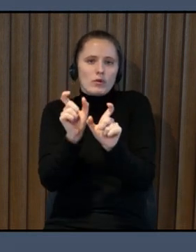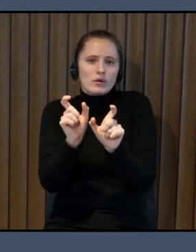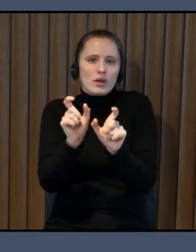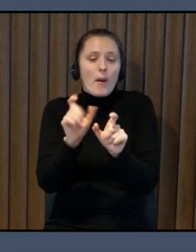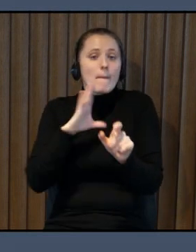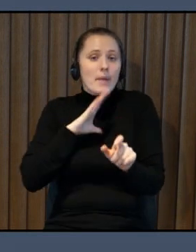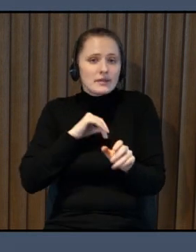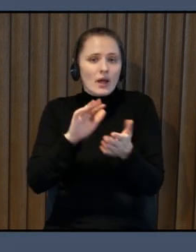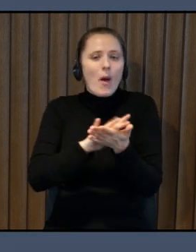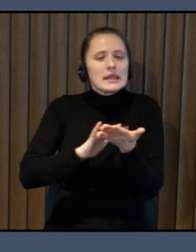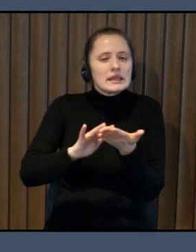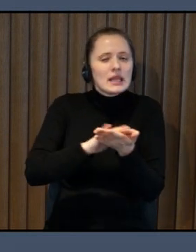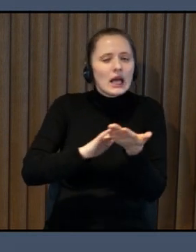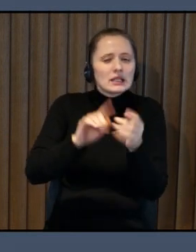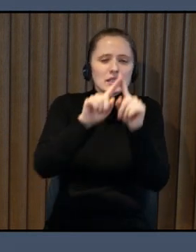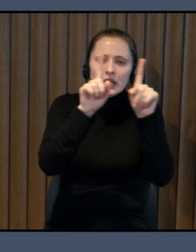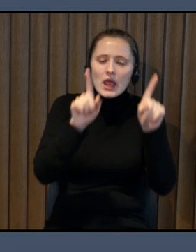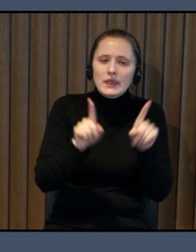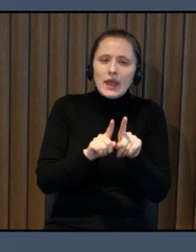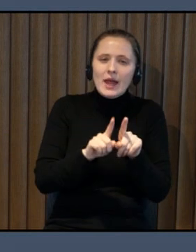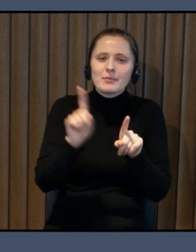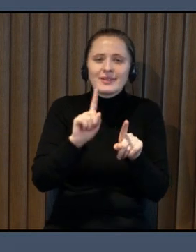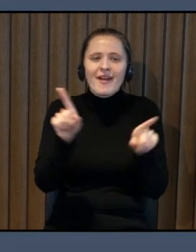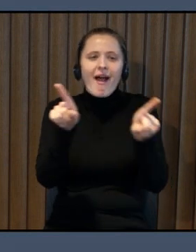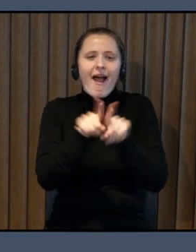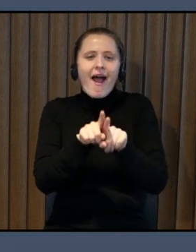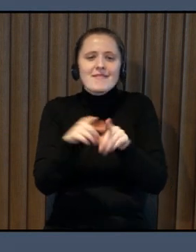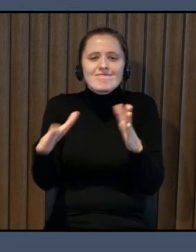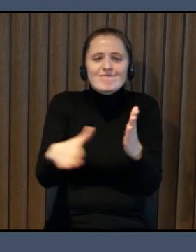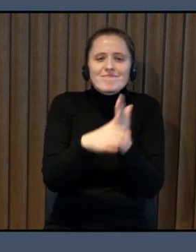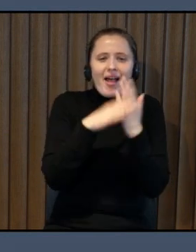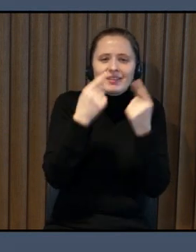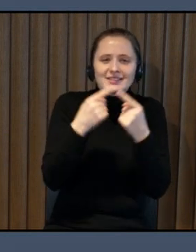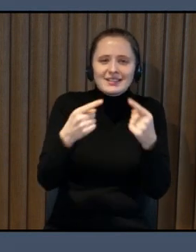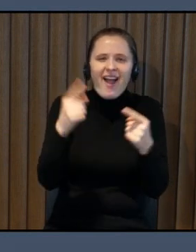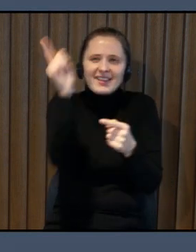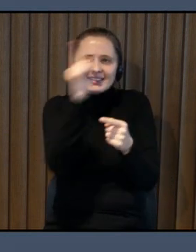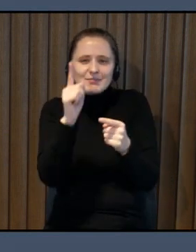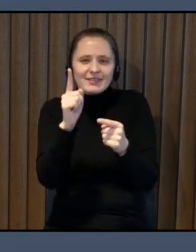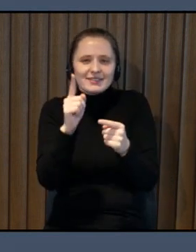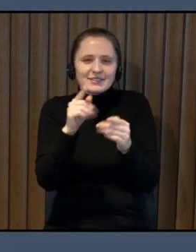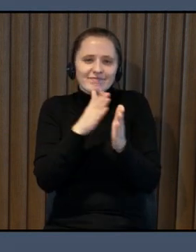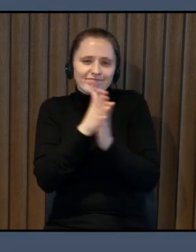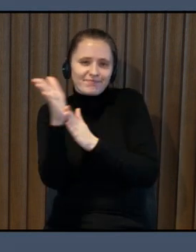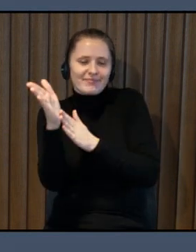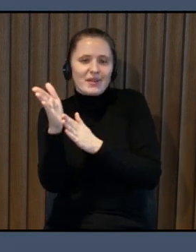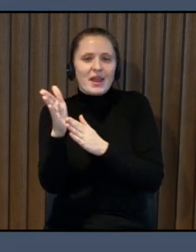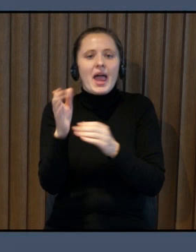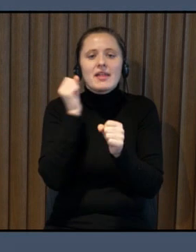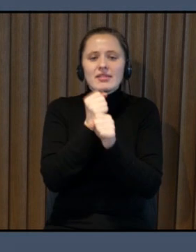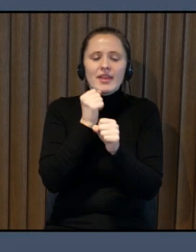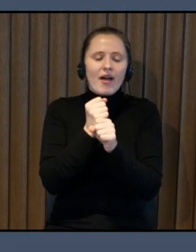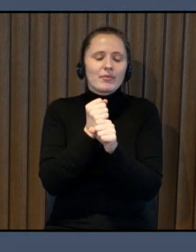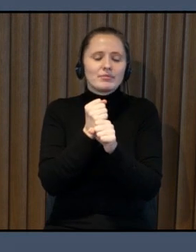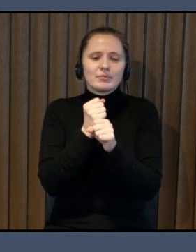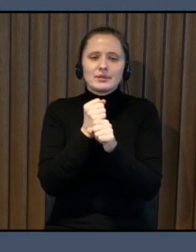denial and blocking yourself. And then tactile works can serve as these